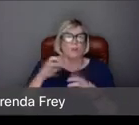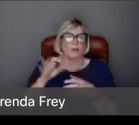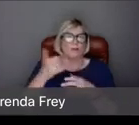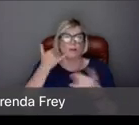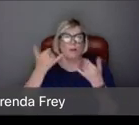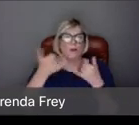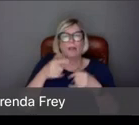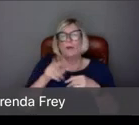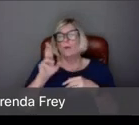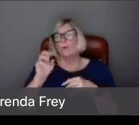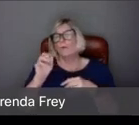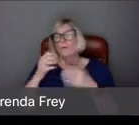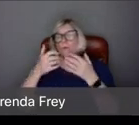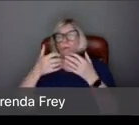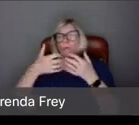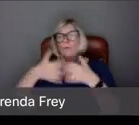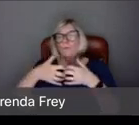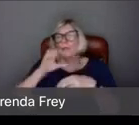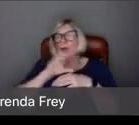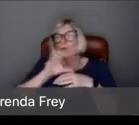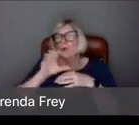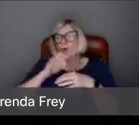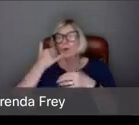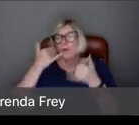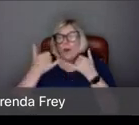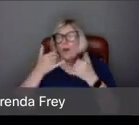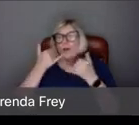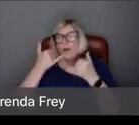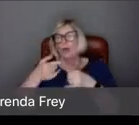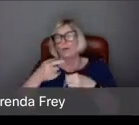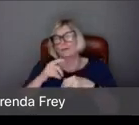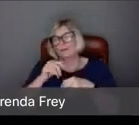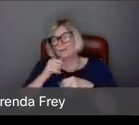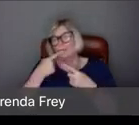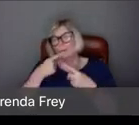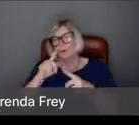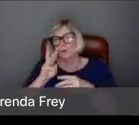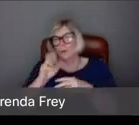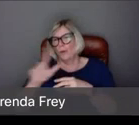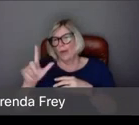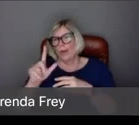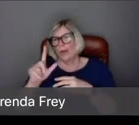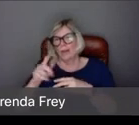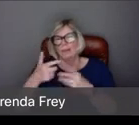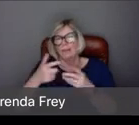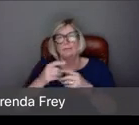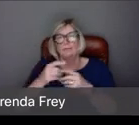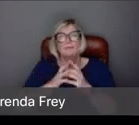these robocalls that keep coming through, and it doesn't. A lot of people claiming it doesn't really work so well anymore due to the